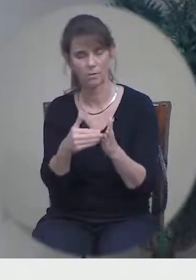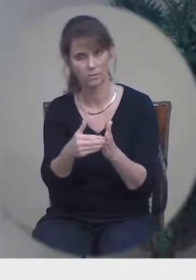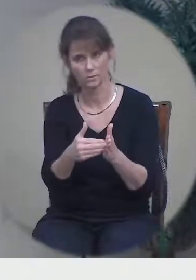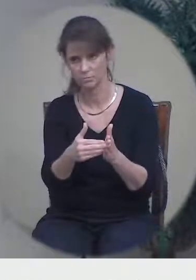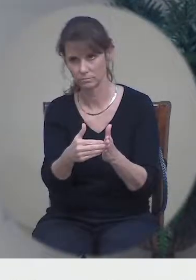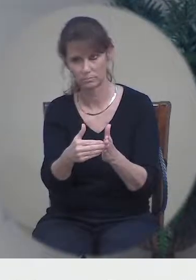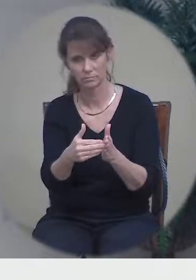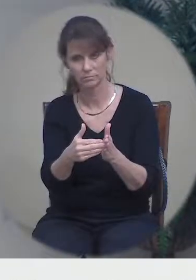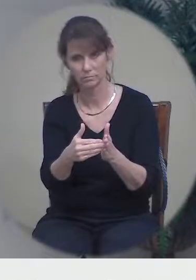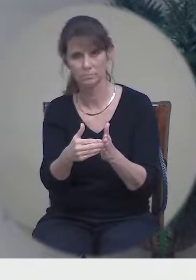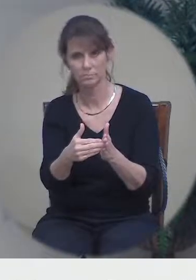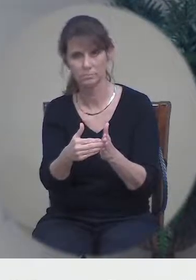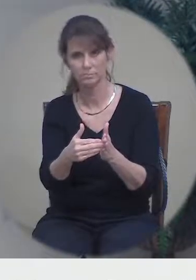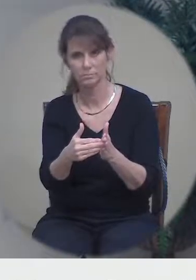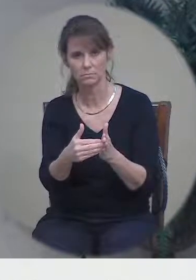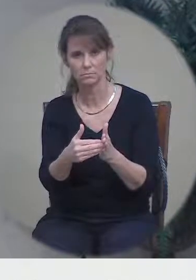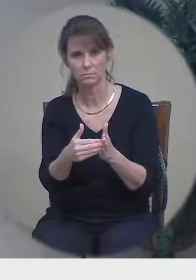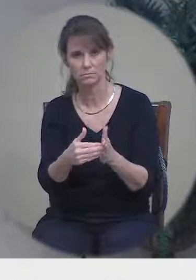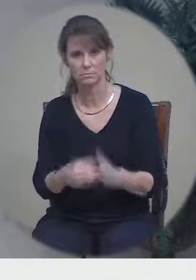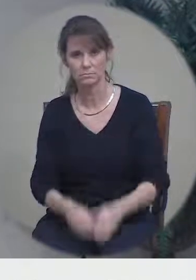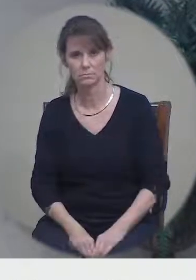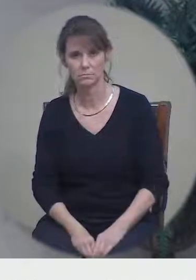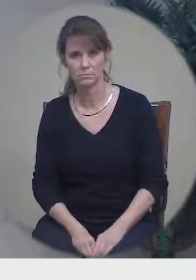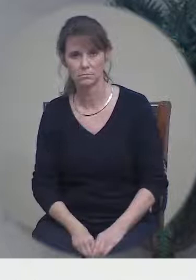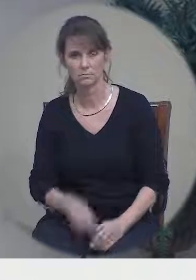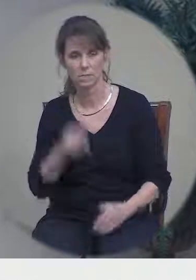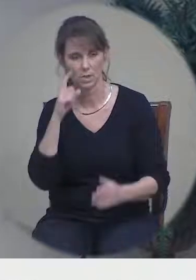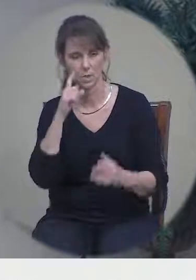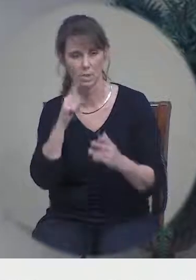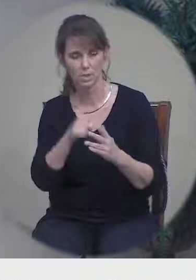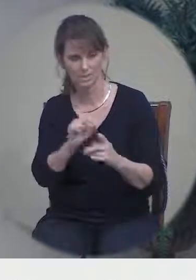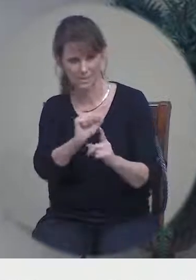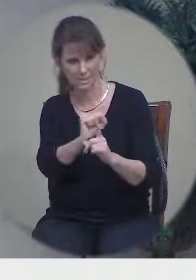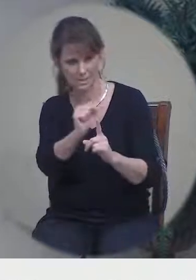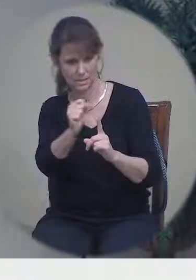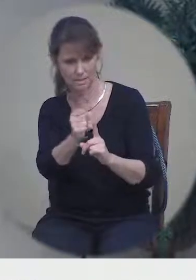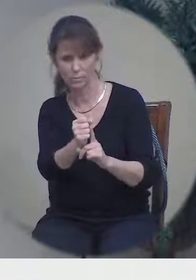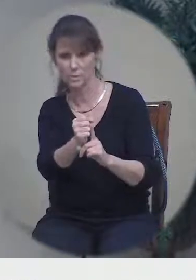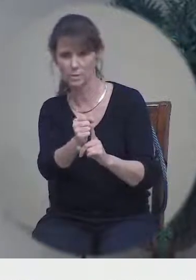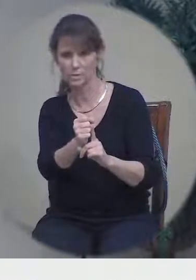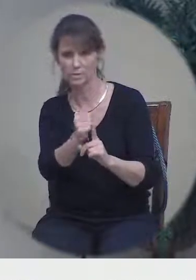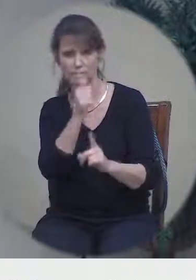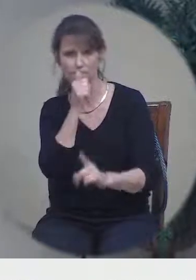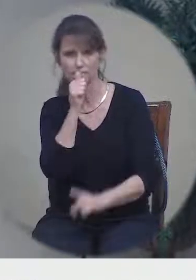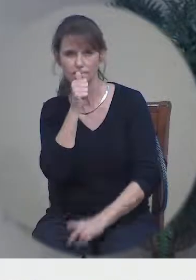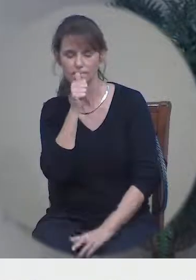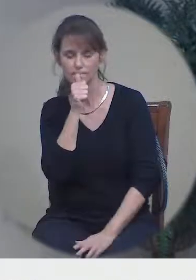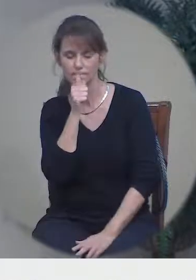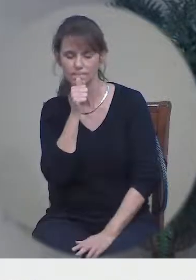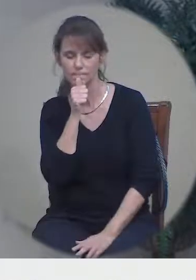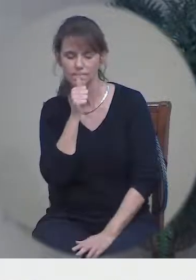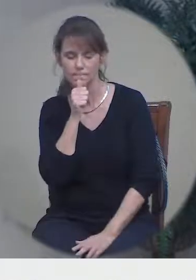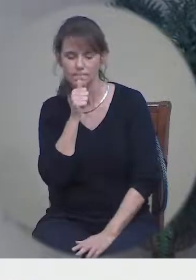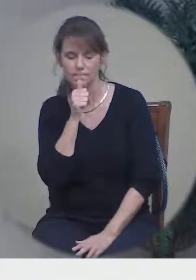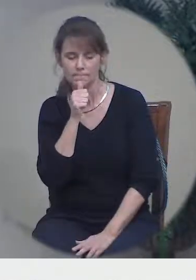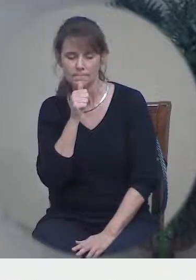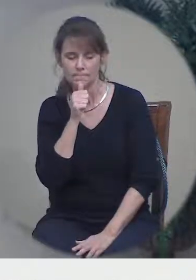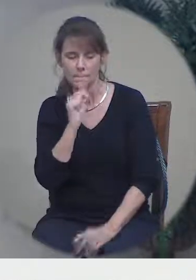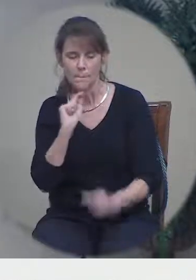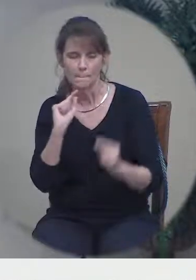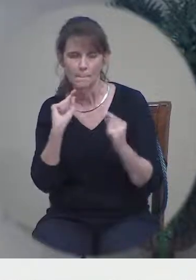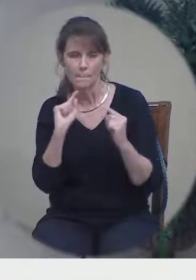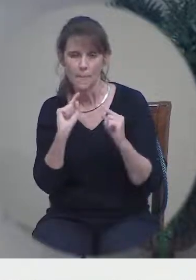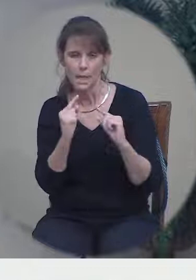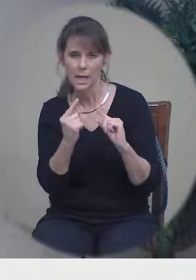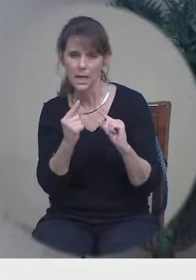And as you kind of just start getting glimpses of the condition that he goes through, I mean, he has this intense pain.